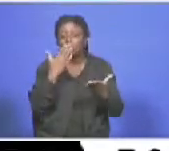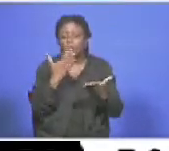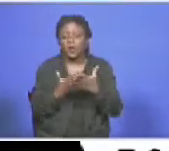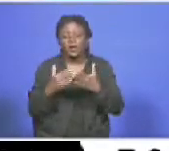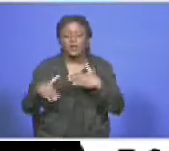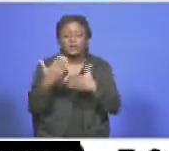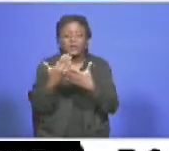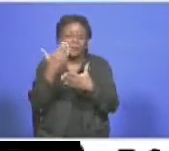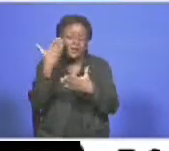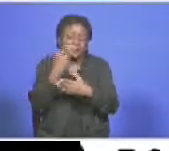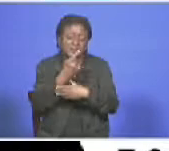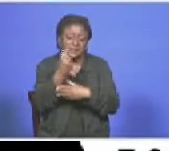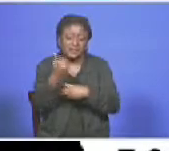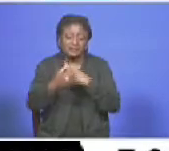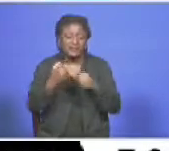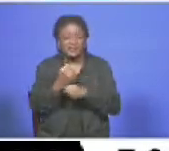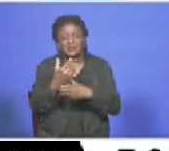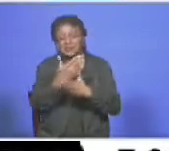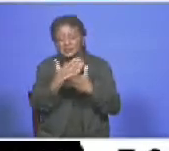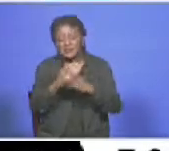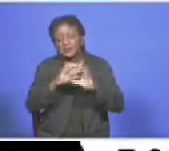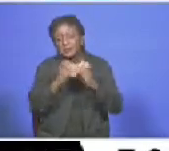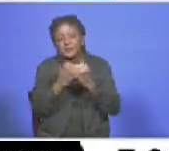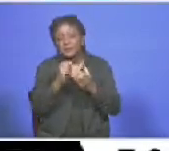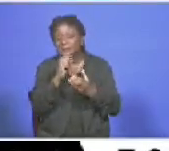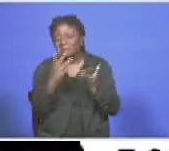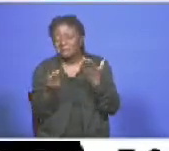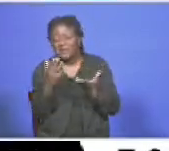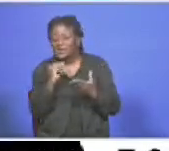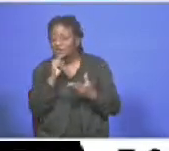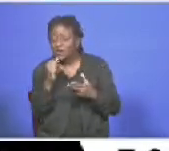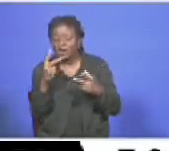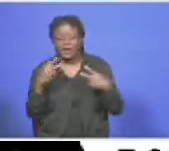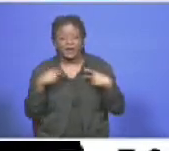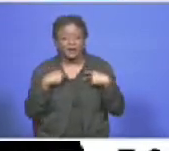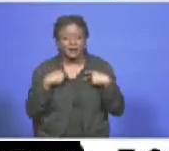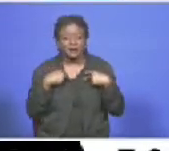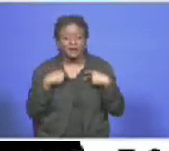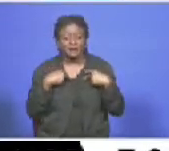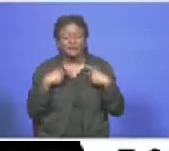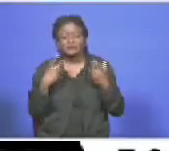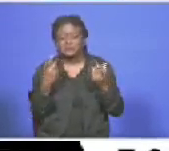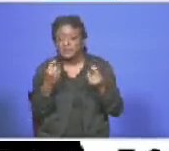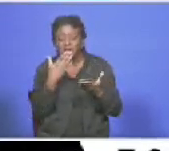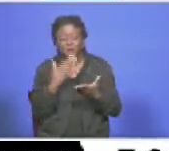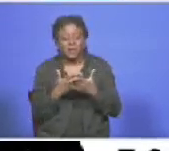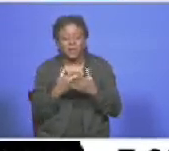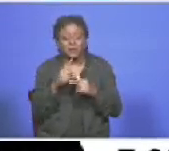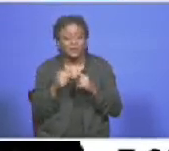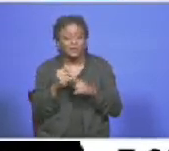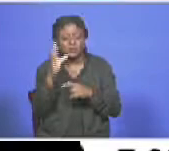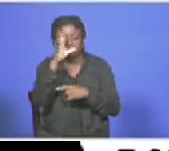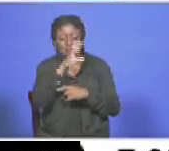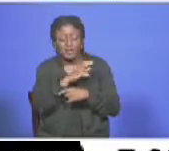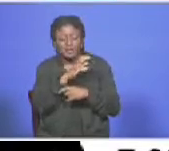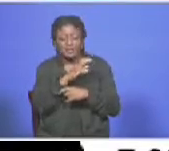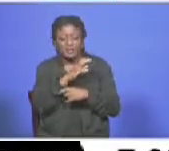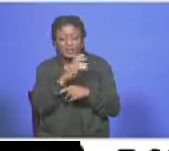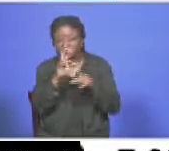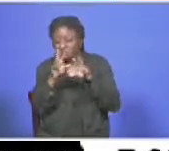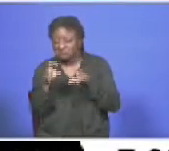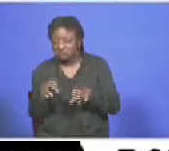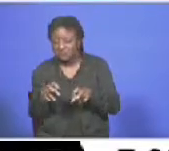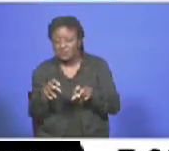then there are companies that may not have performed well, but if you speculate and analyze them, you may make a decision that these are something or